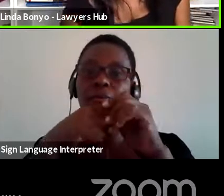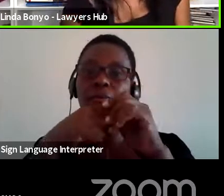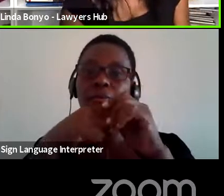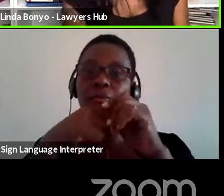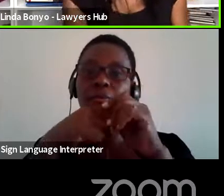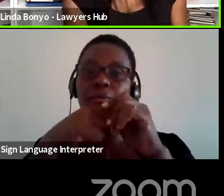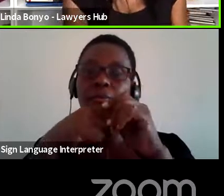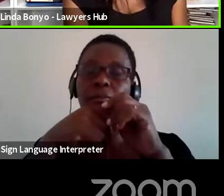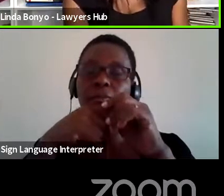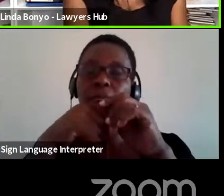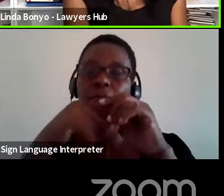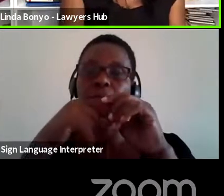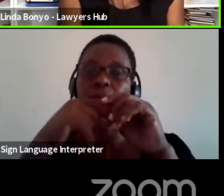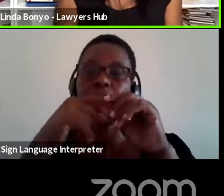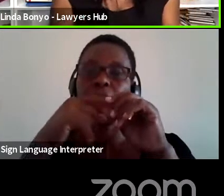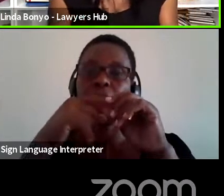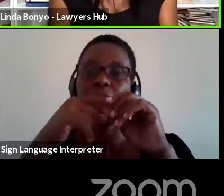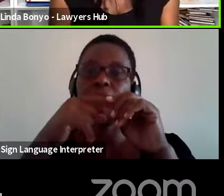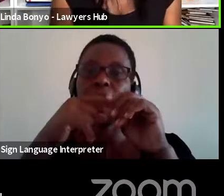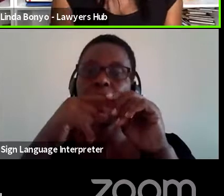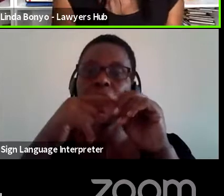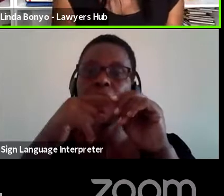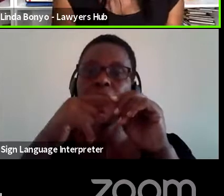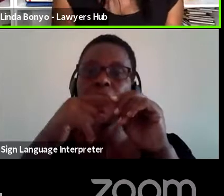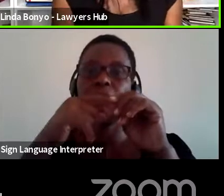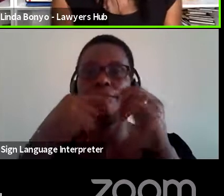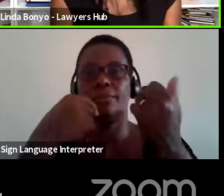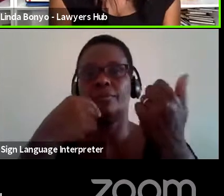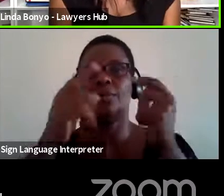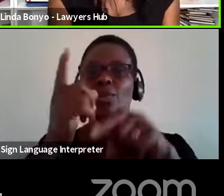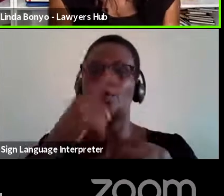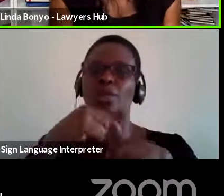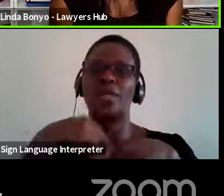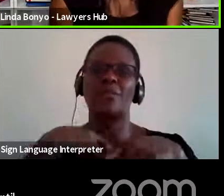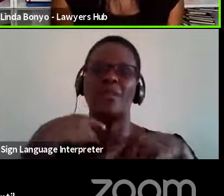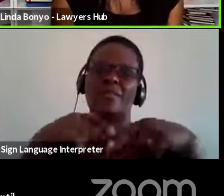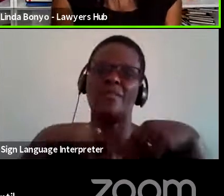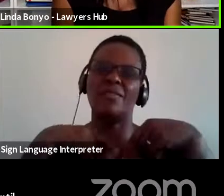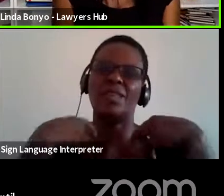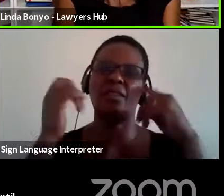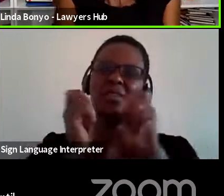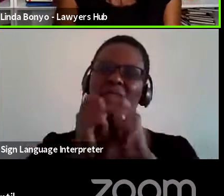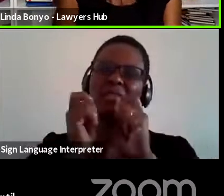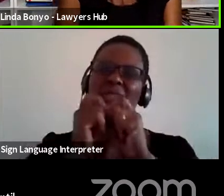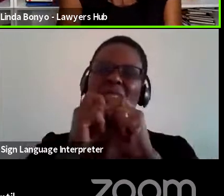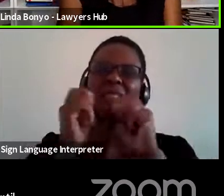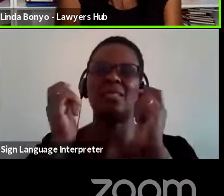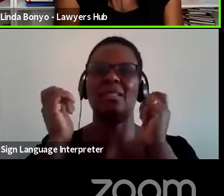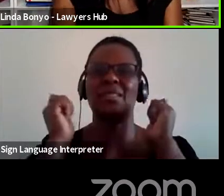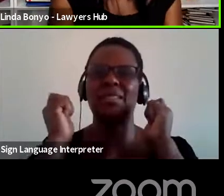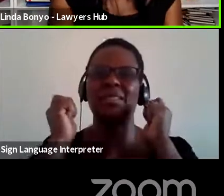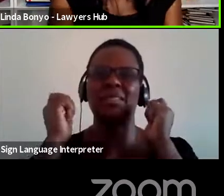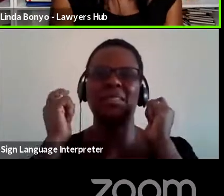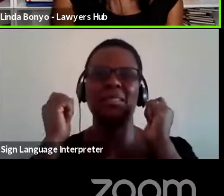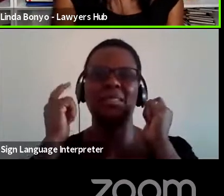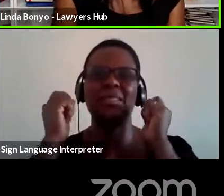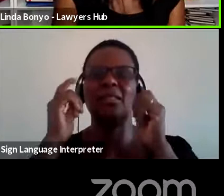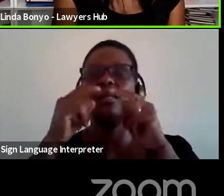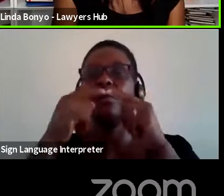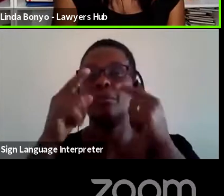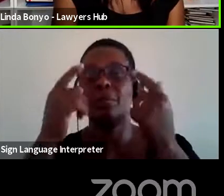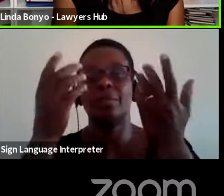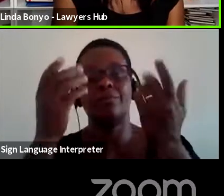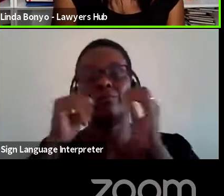bubbly today. I do have a cold, and so you'll excuse me. But the first comment on